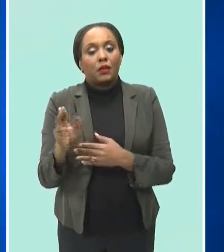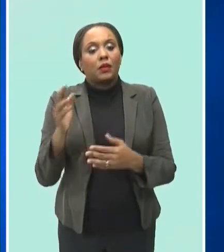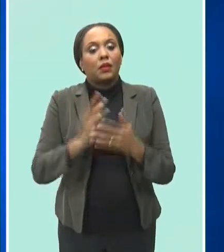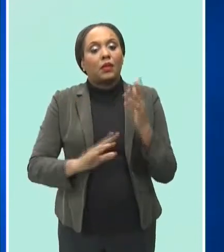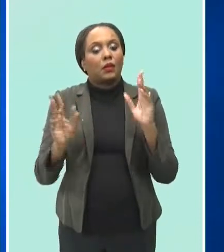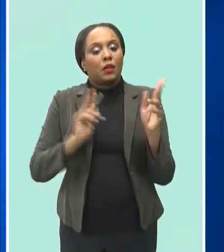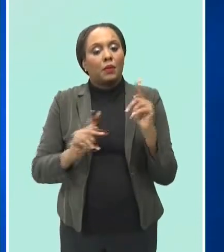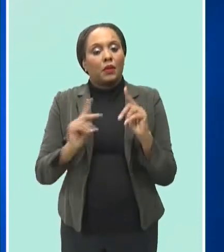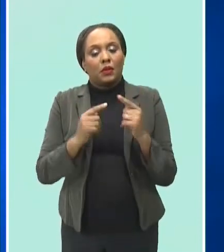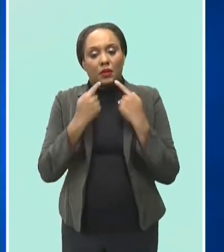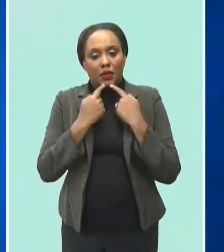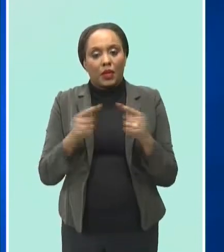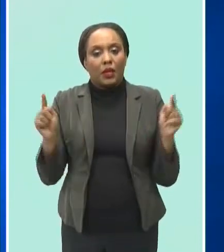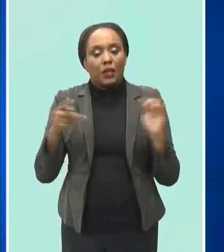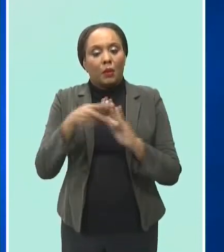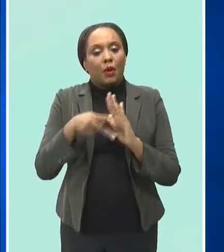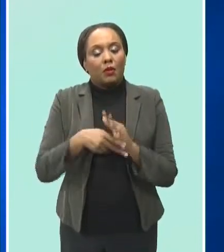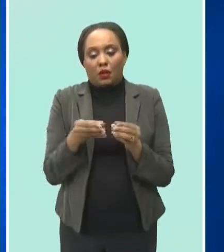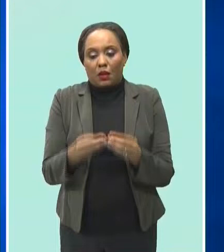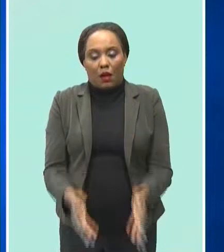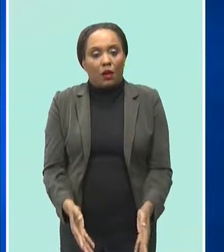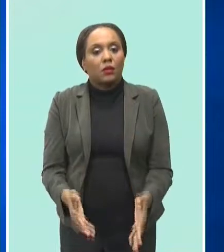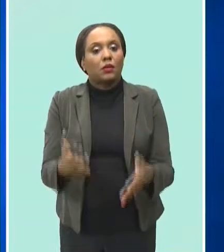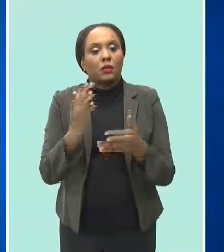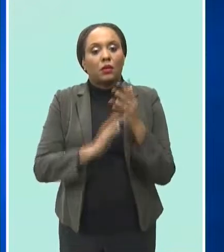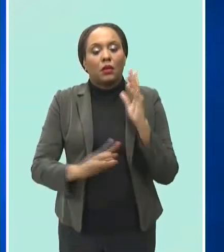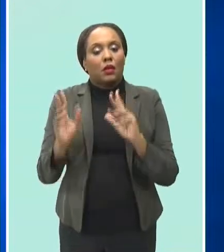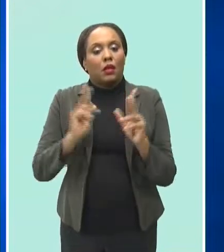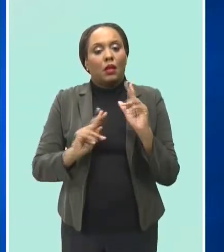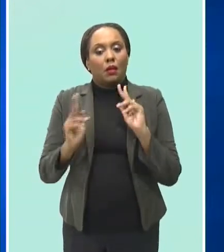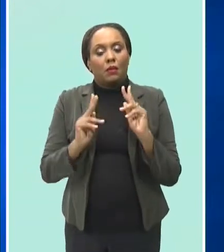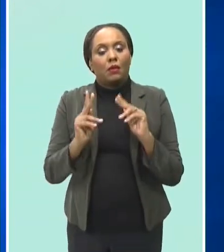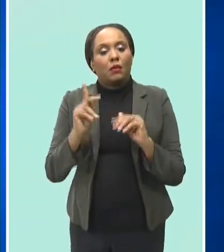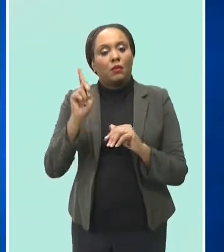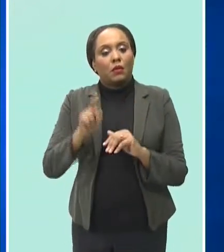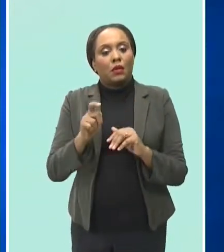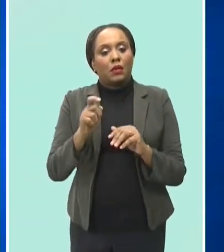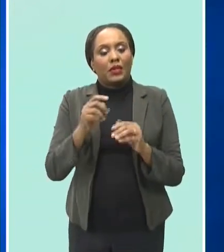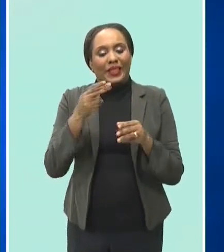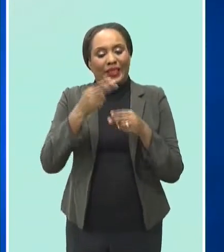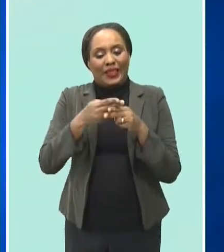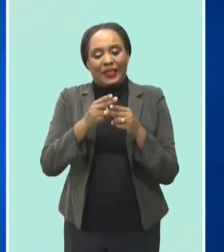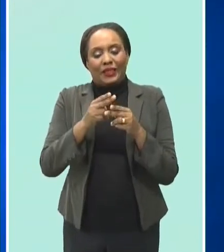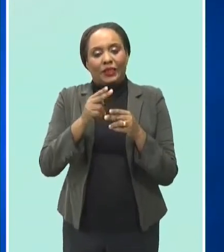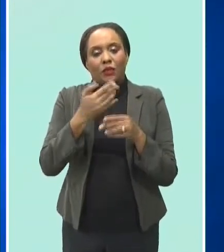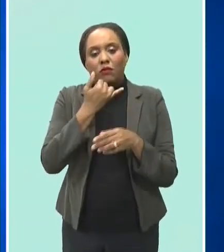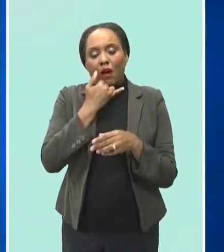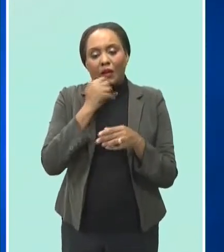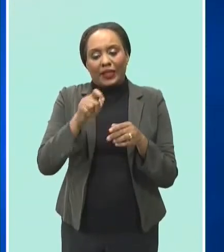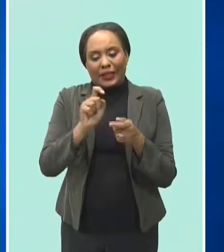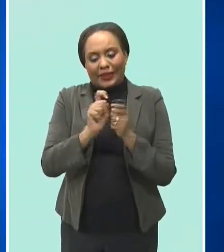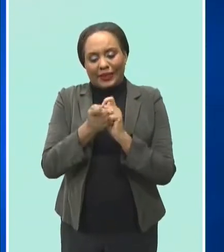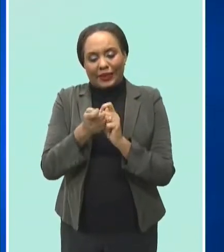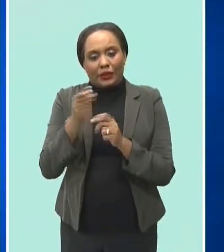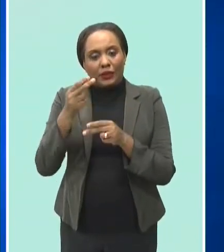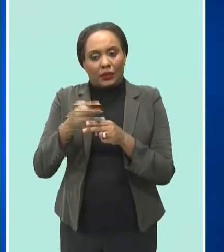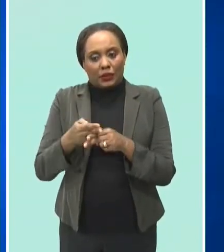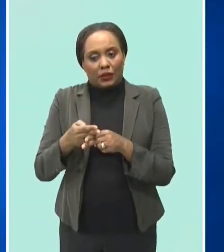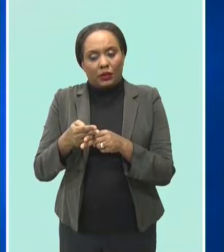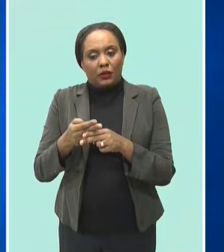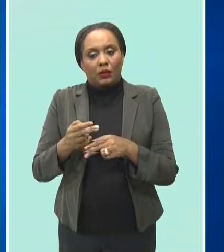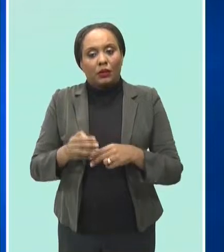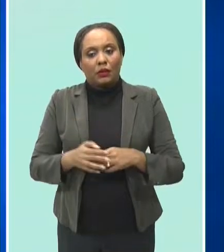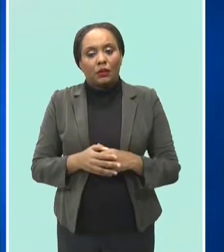policies lost, persons who had requested corrections to the names and so on their settlements that were